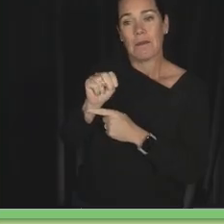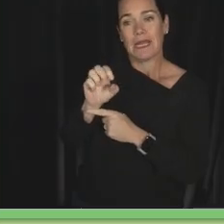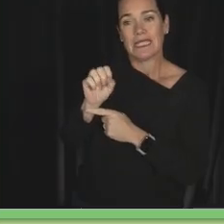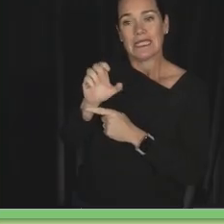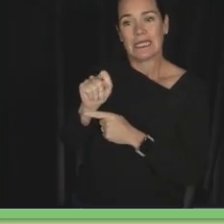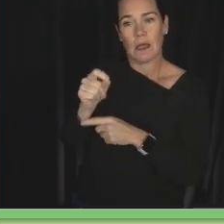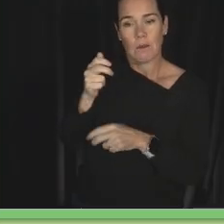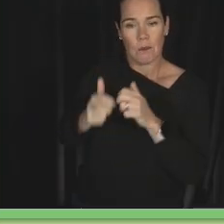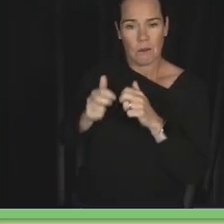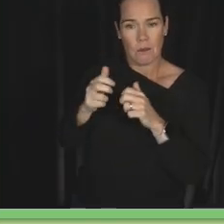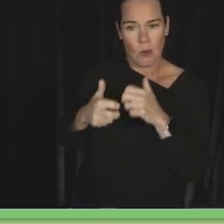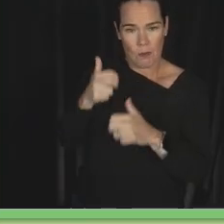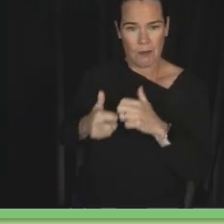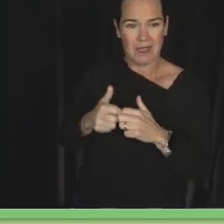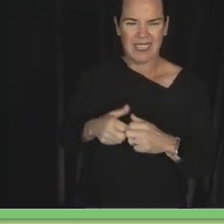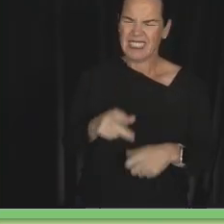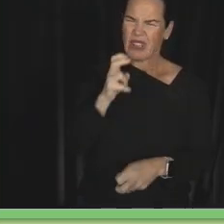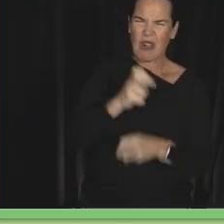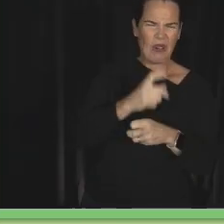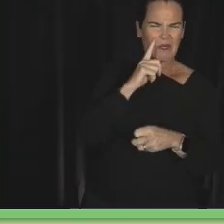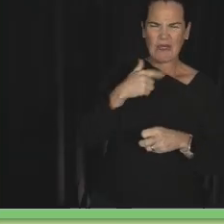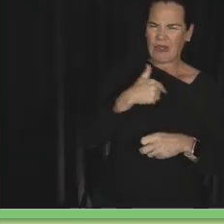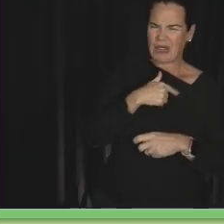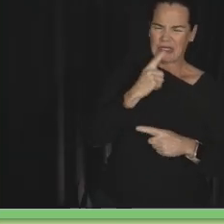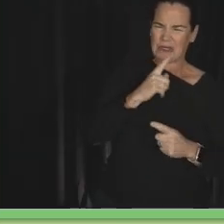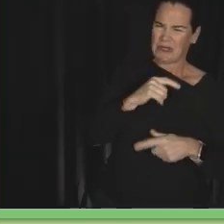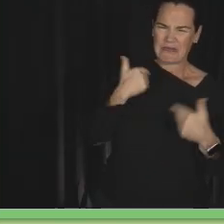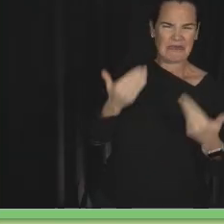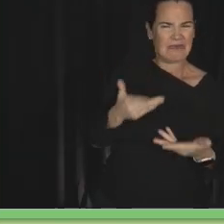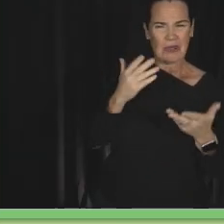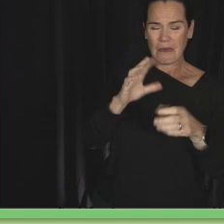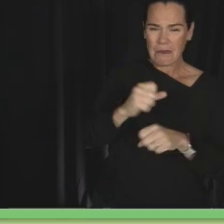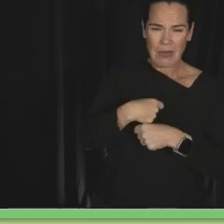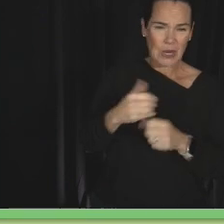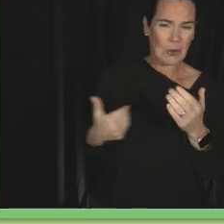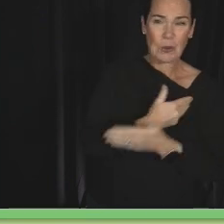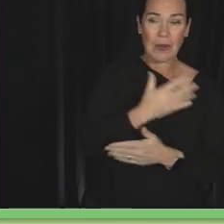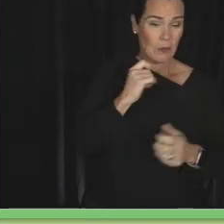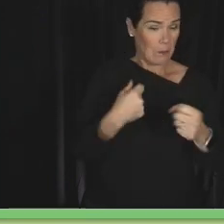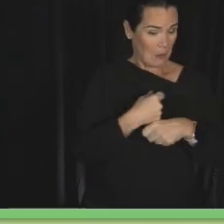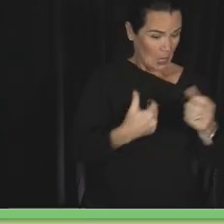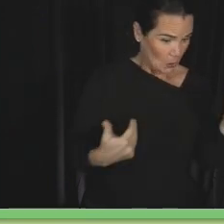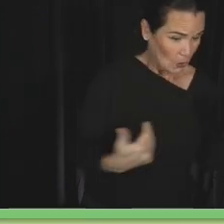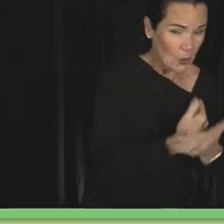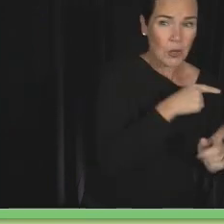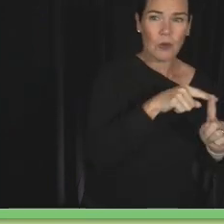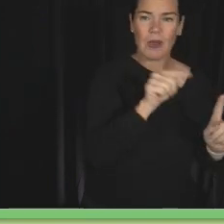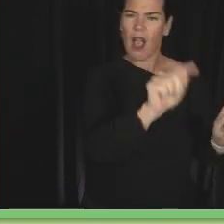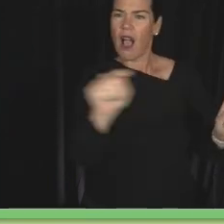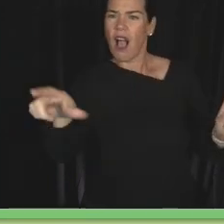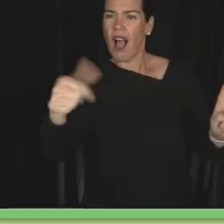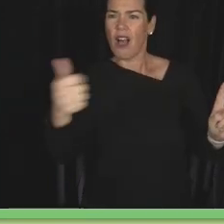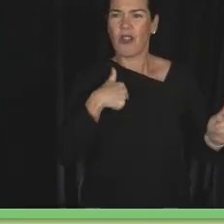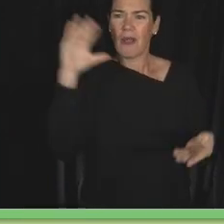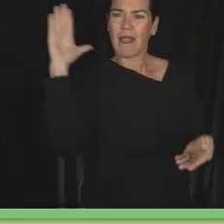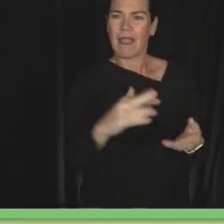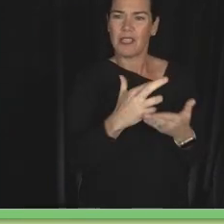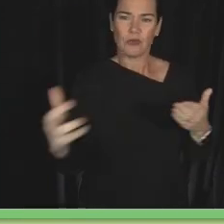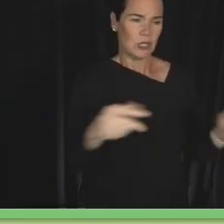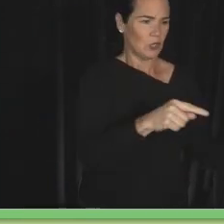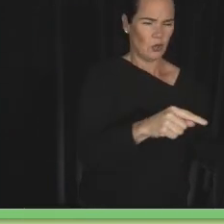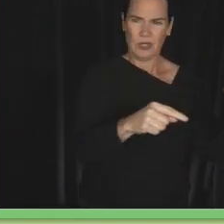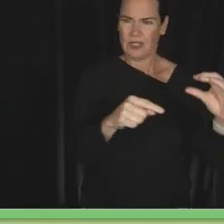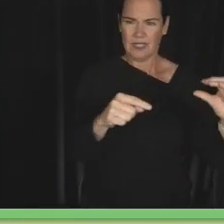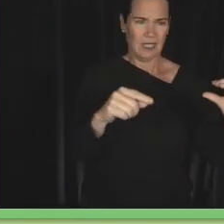creating a new one because then any resources that it requires slightly reduces the resources that every node in our fleet contributes back to the